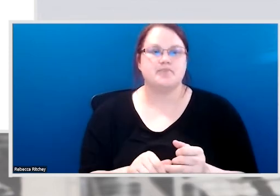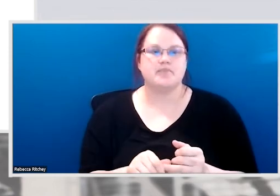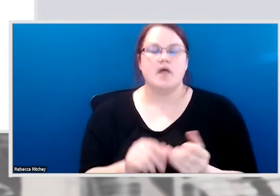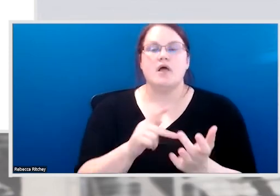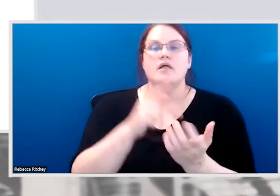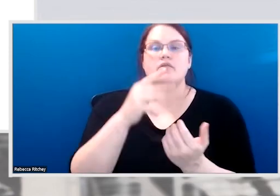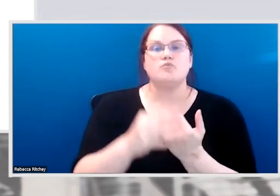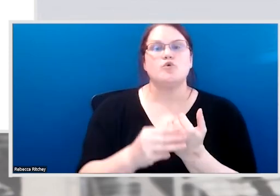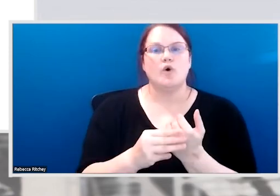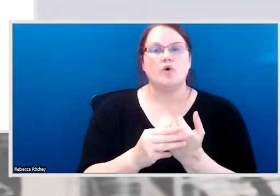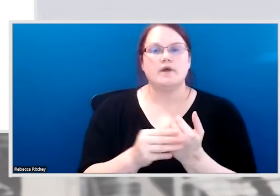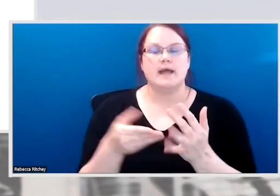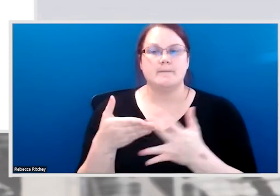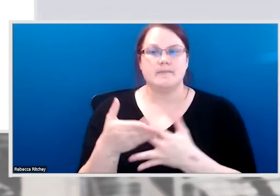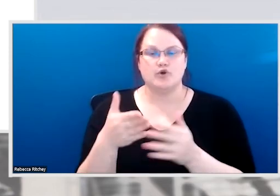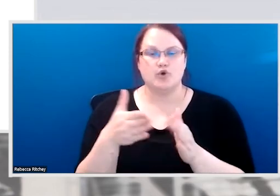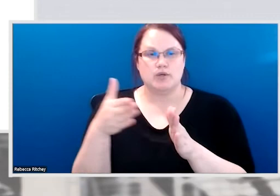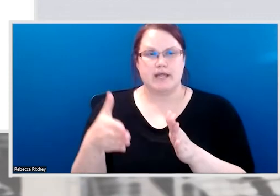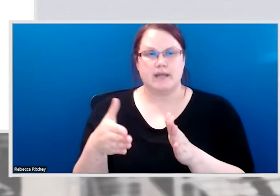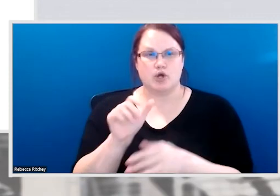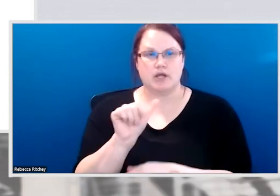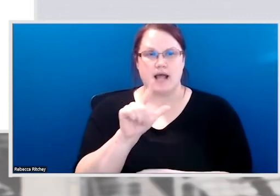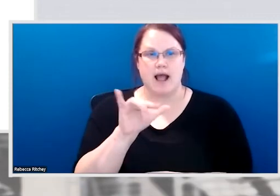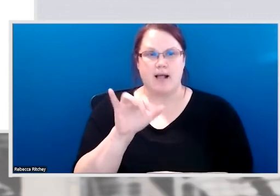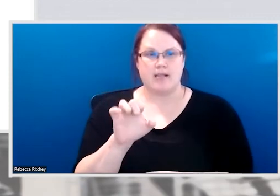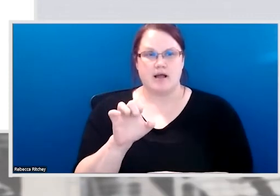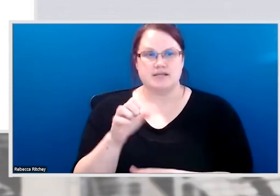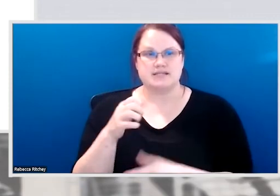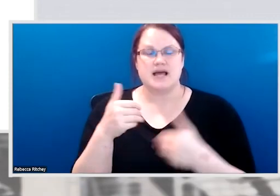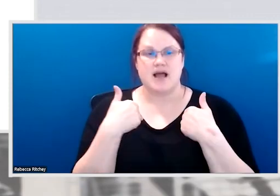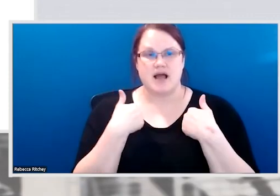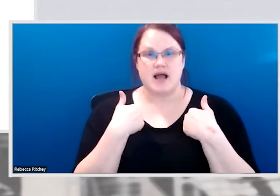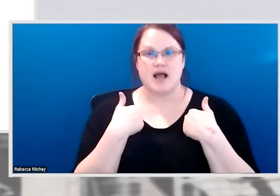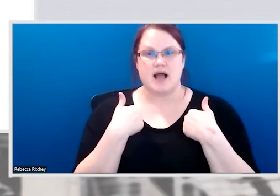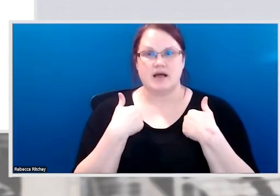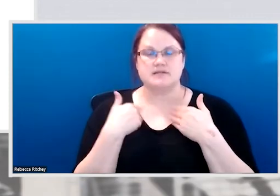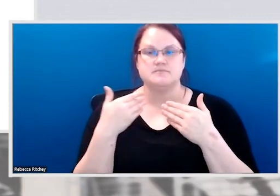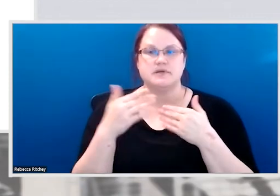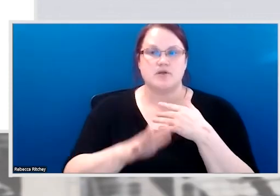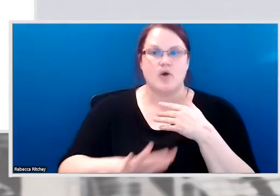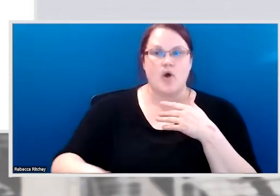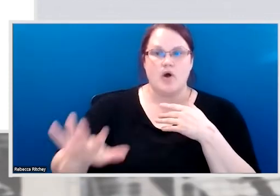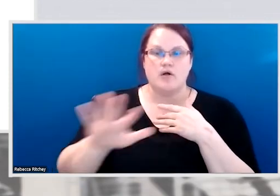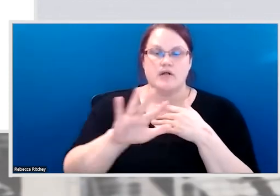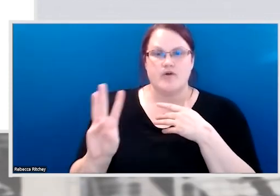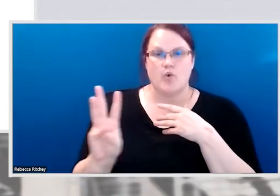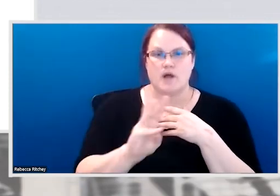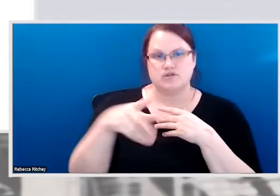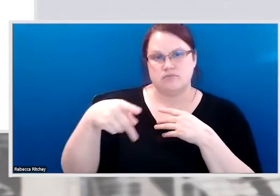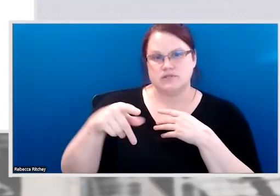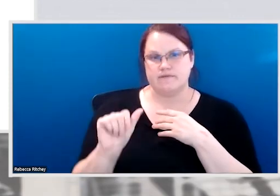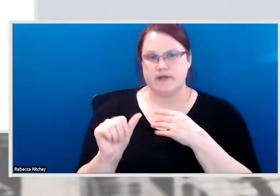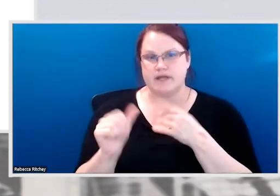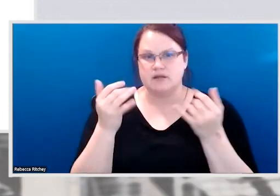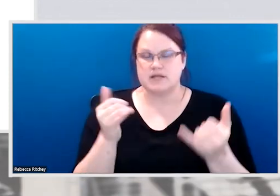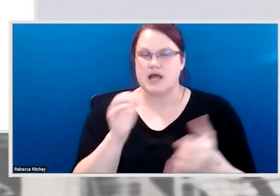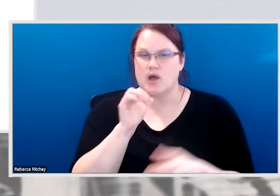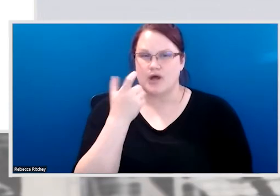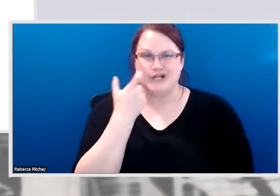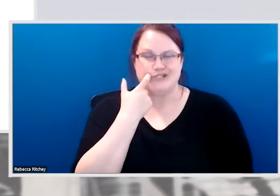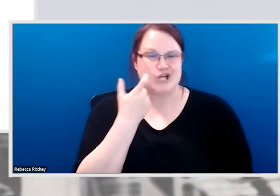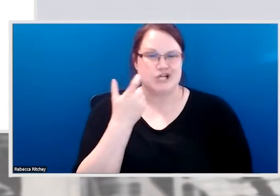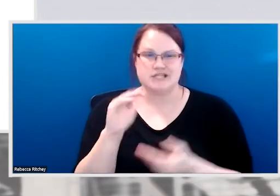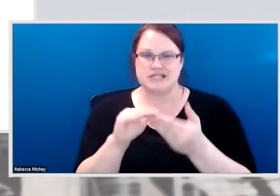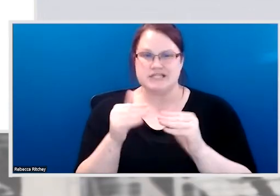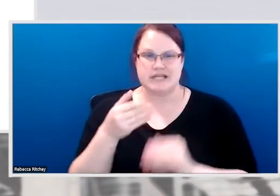which through Neighborhood Allies has expanded to be actually throughout Western Pennsylvania now, not just the city of